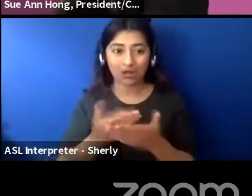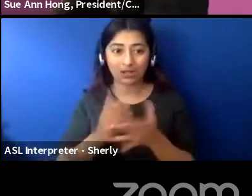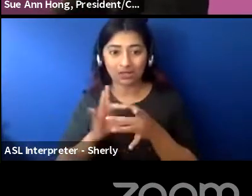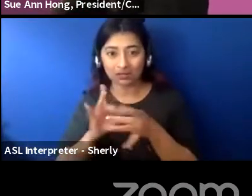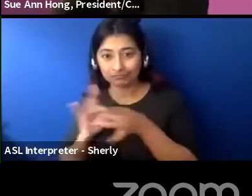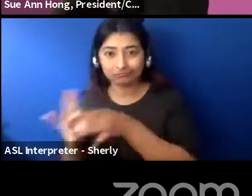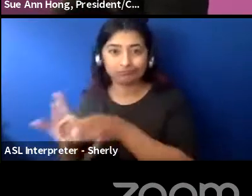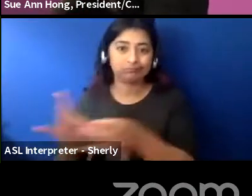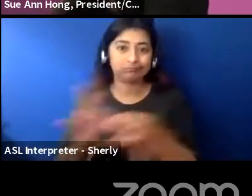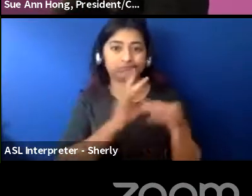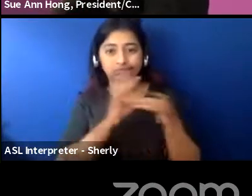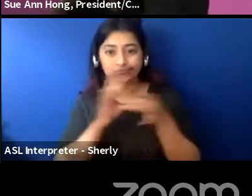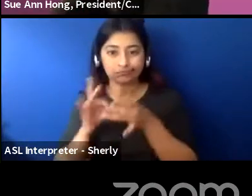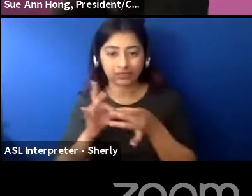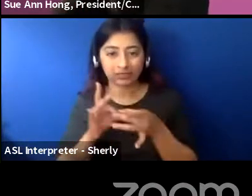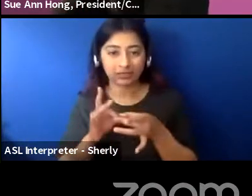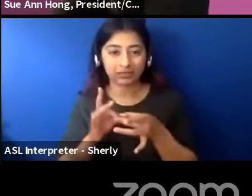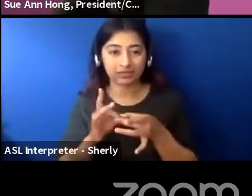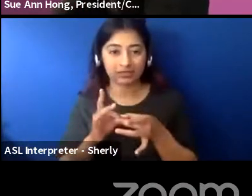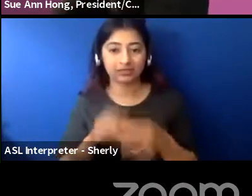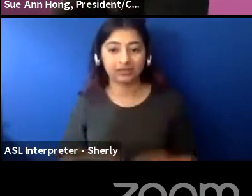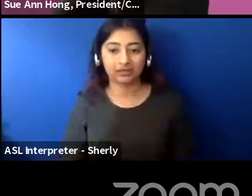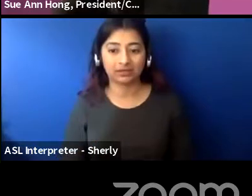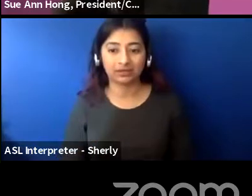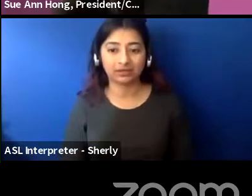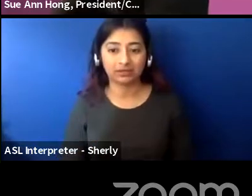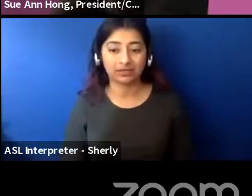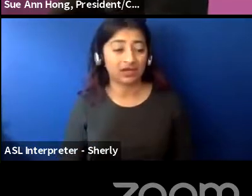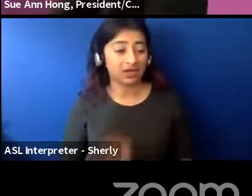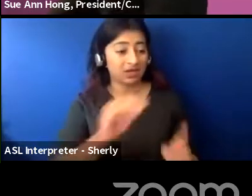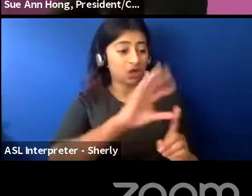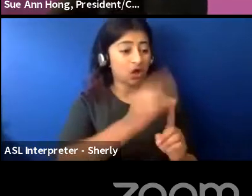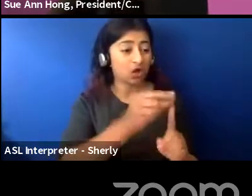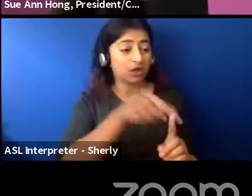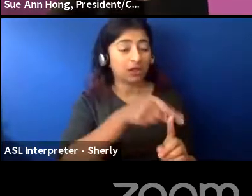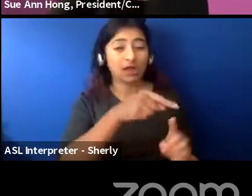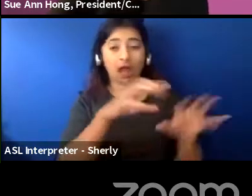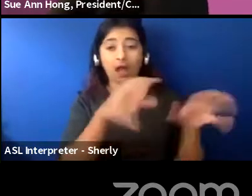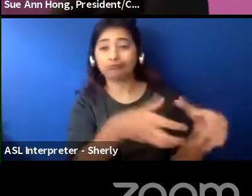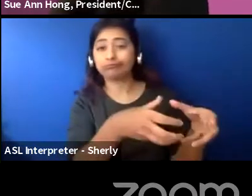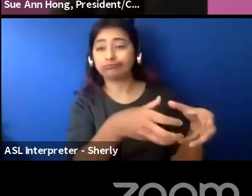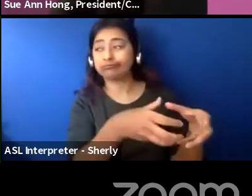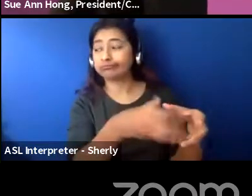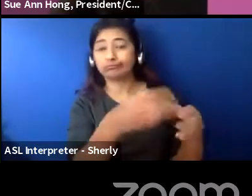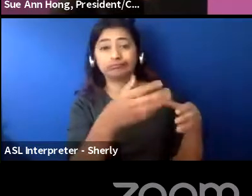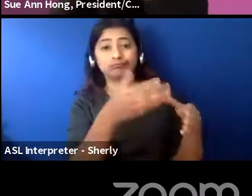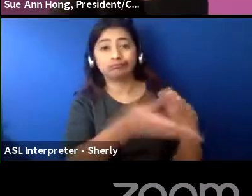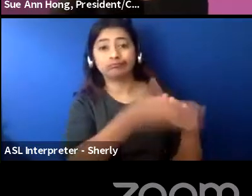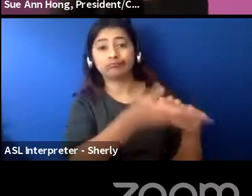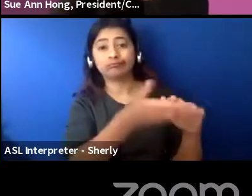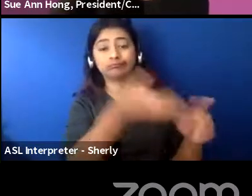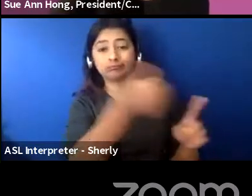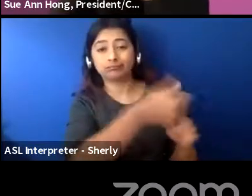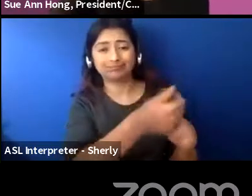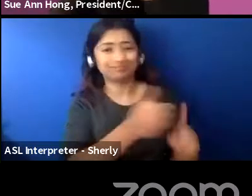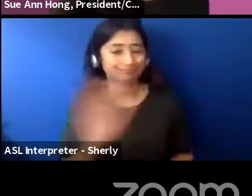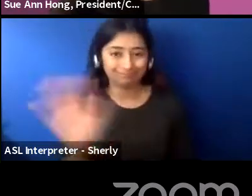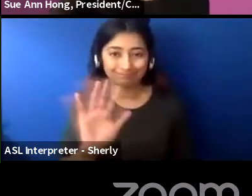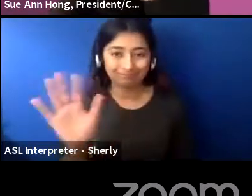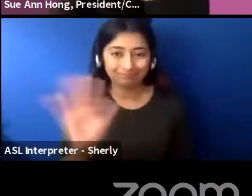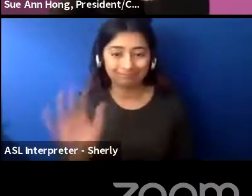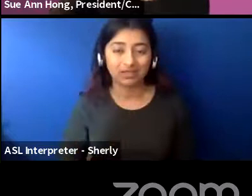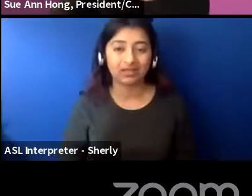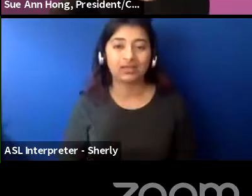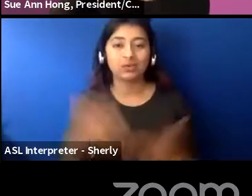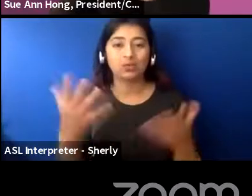interconnected. So no culture is an island in and of itself. And so as we think about what are the practices and policies